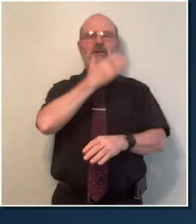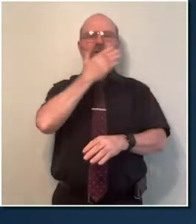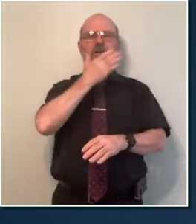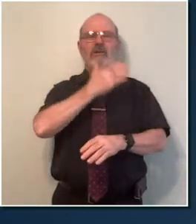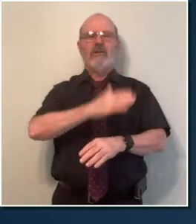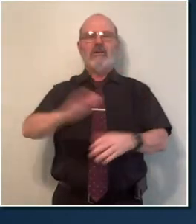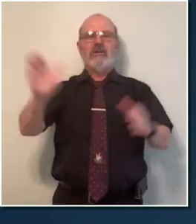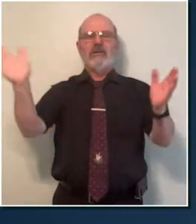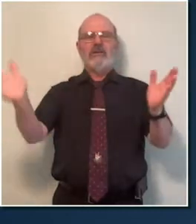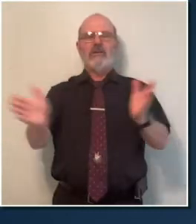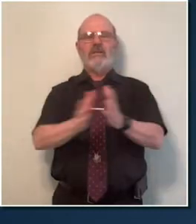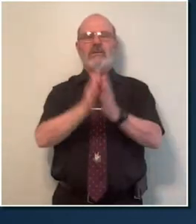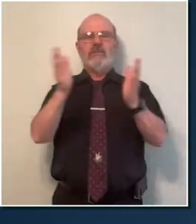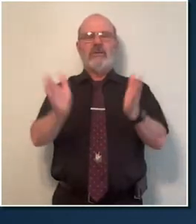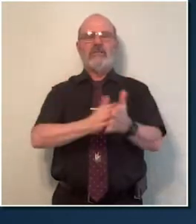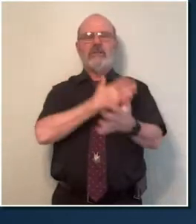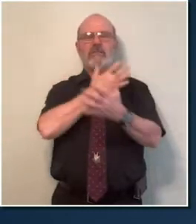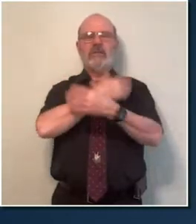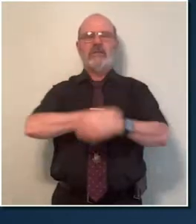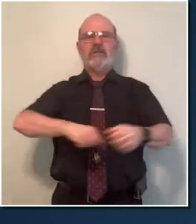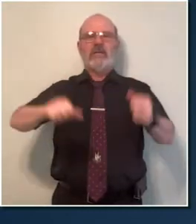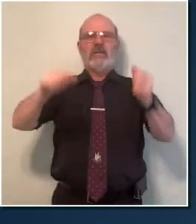song, praising my